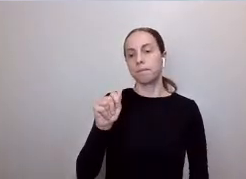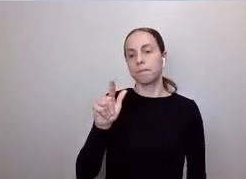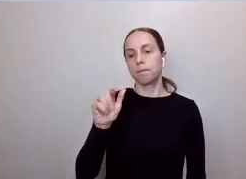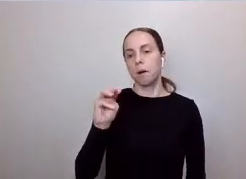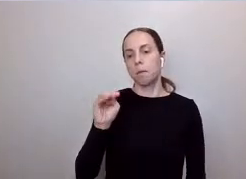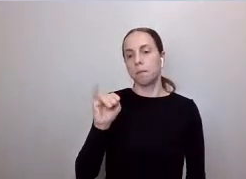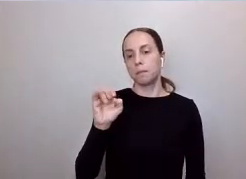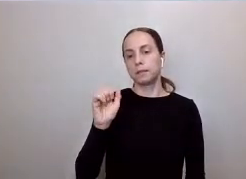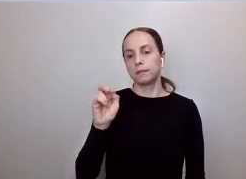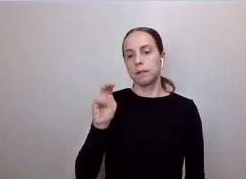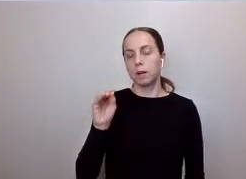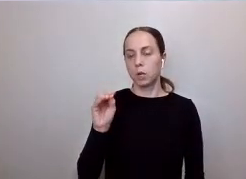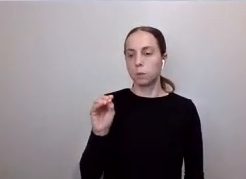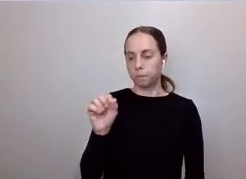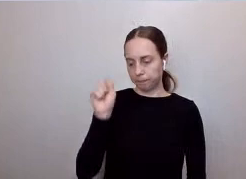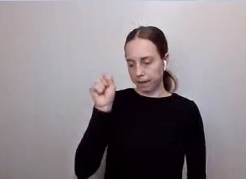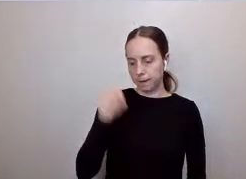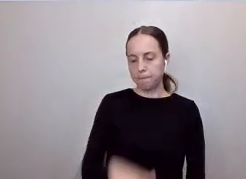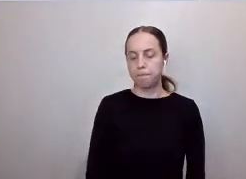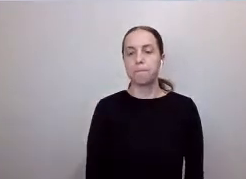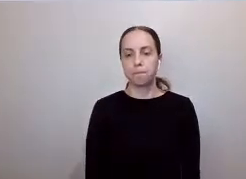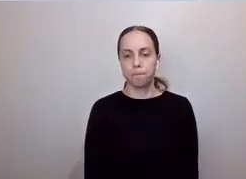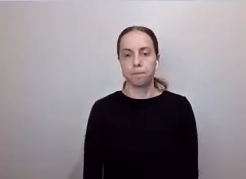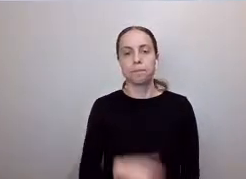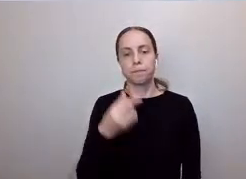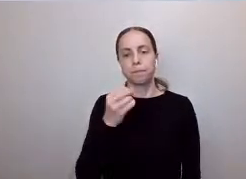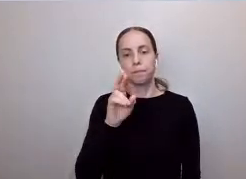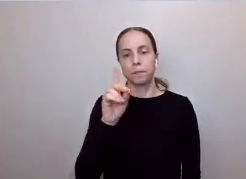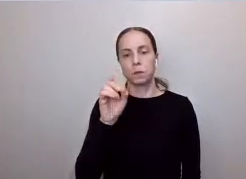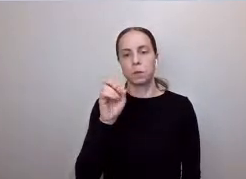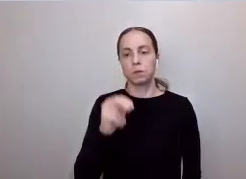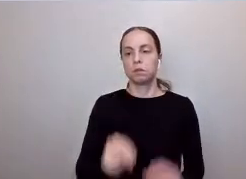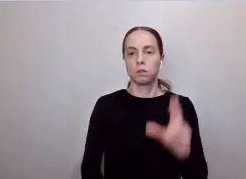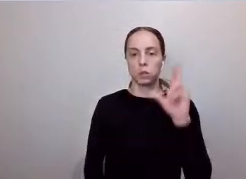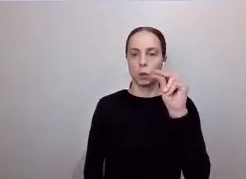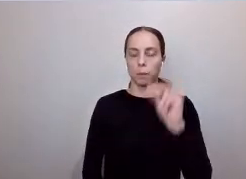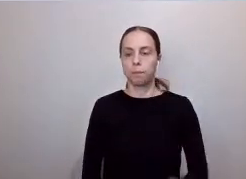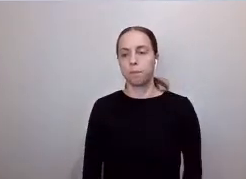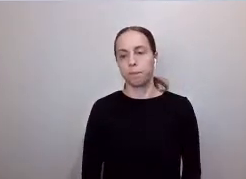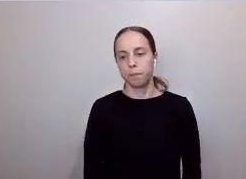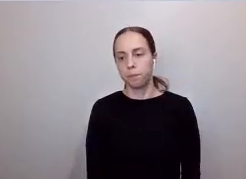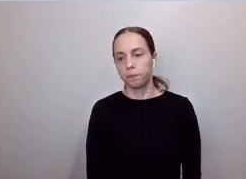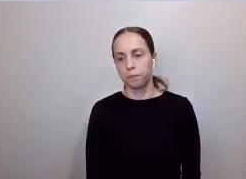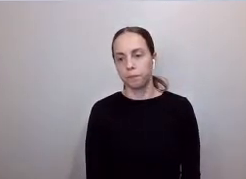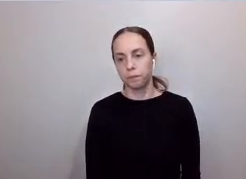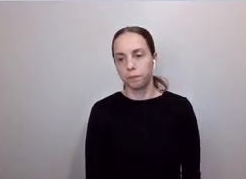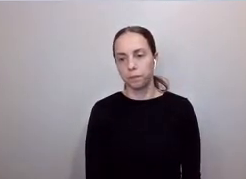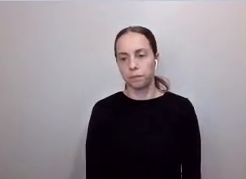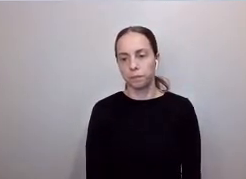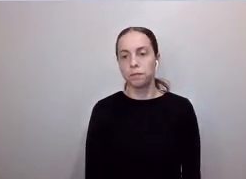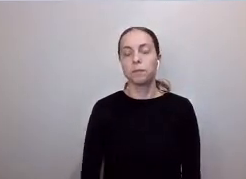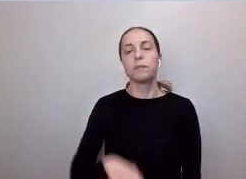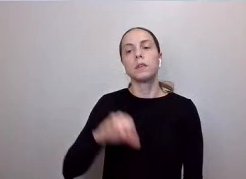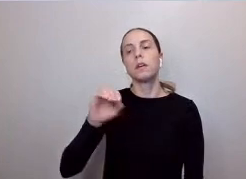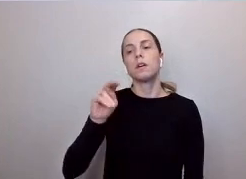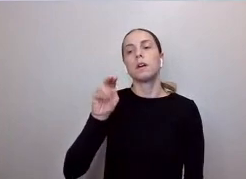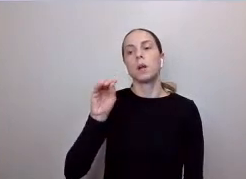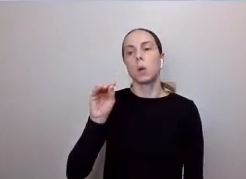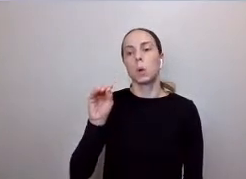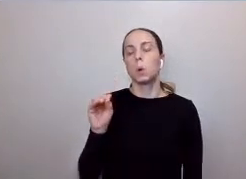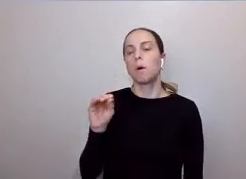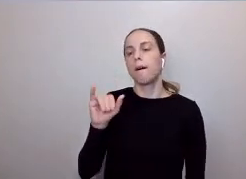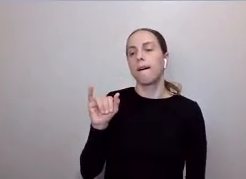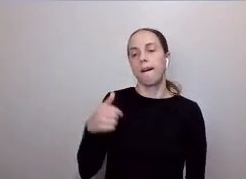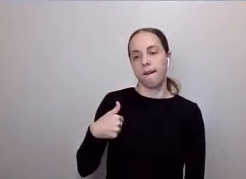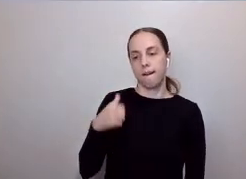Aye. Councilmember Gordon. No. Councilmember Cano. Aye. Councilmember